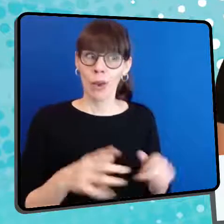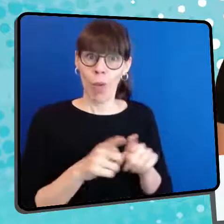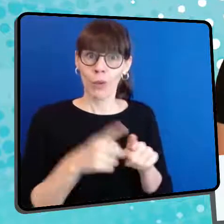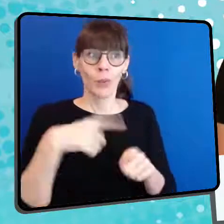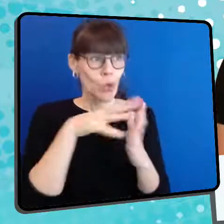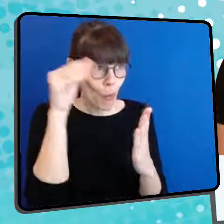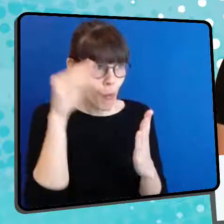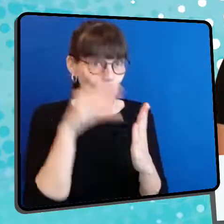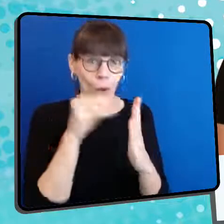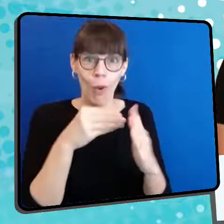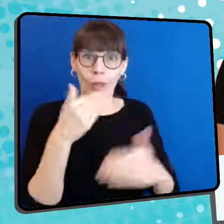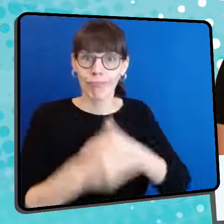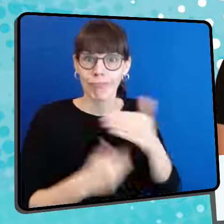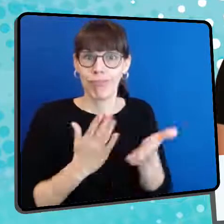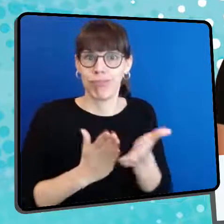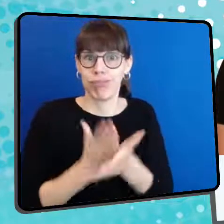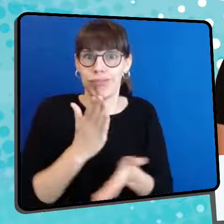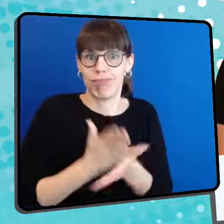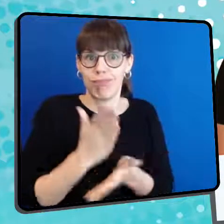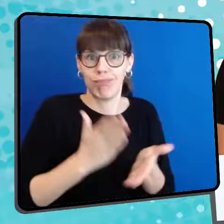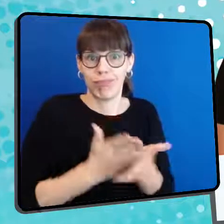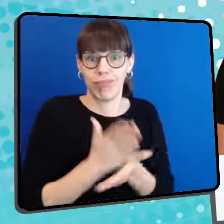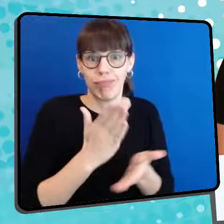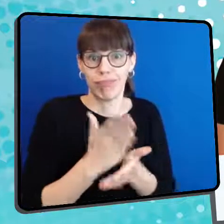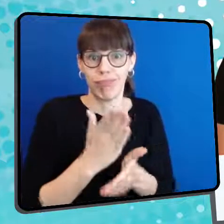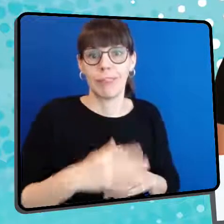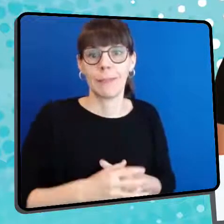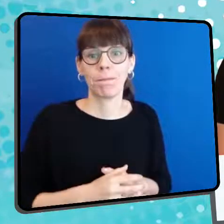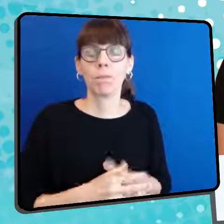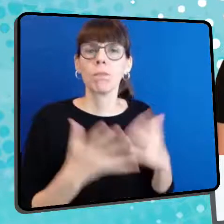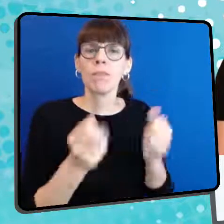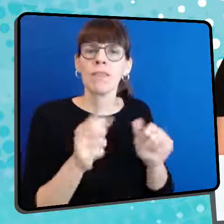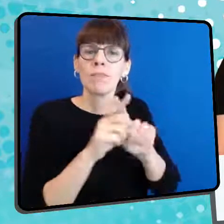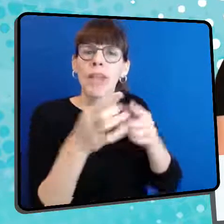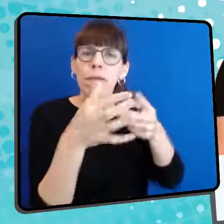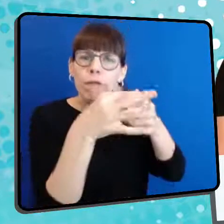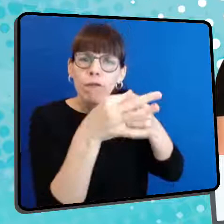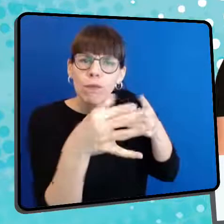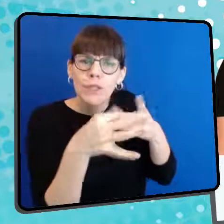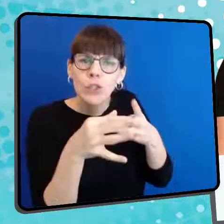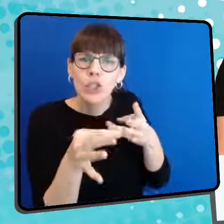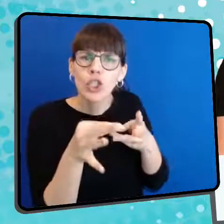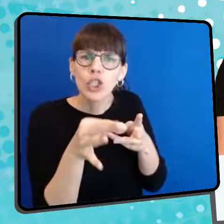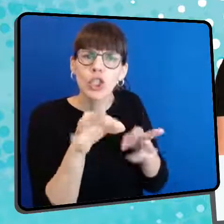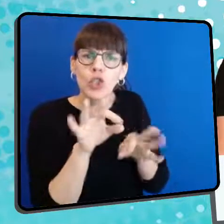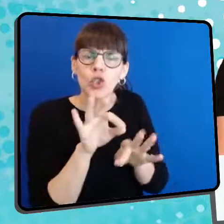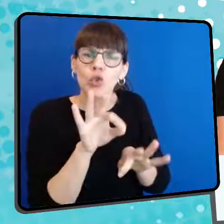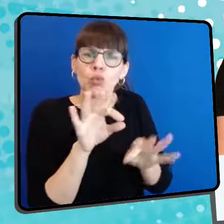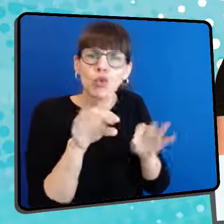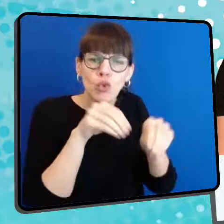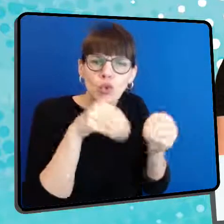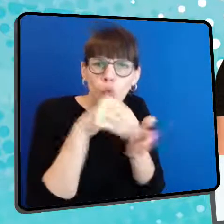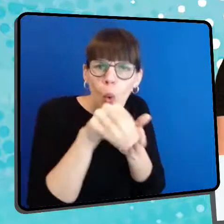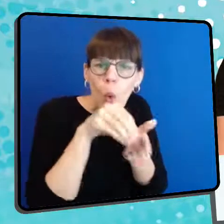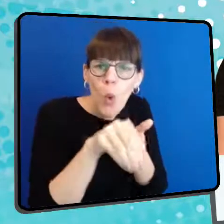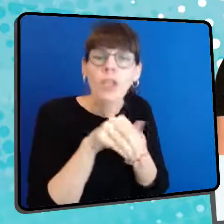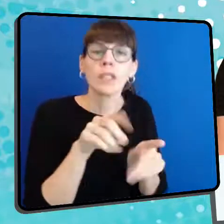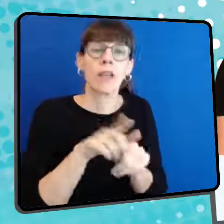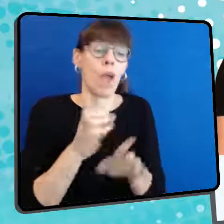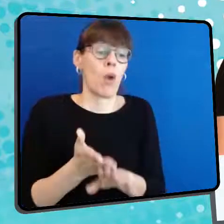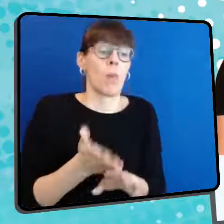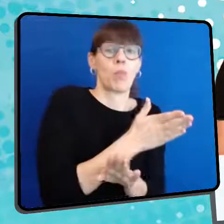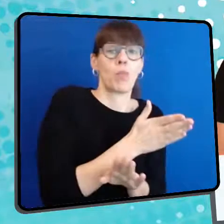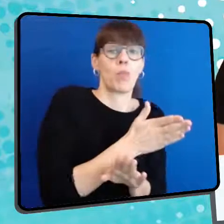the area of feature stores, actually. Those are stores where you can store pre-processed machine learning features, completely documented. You know